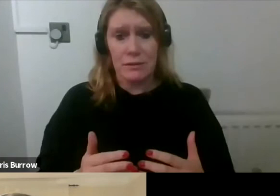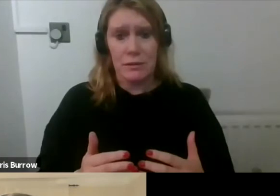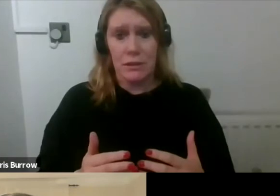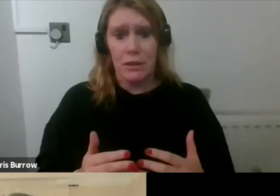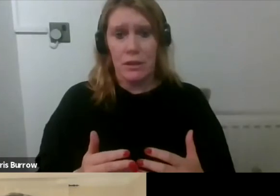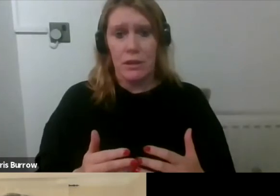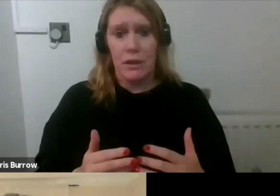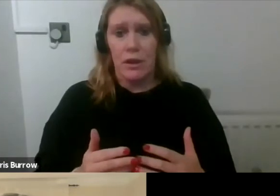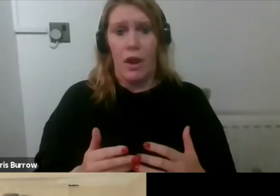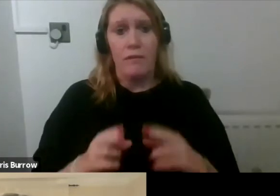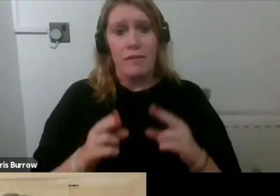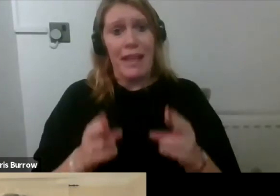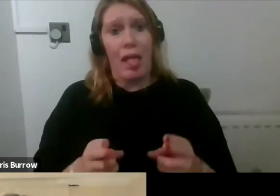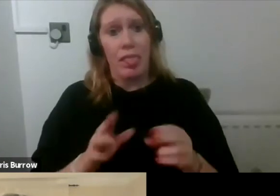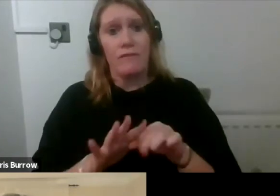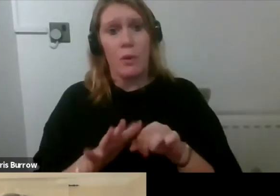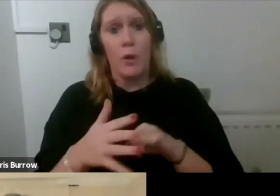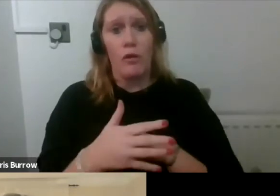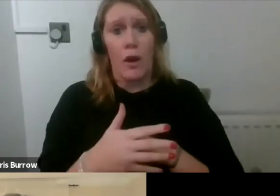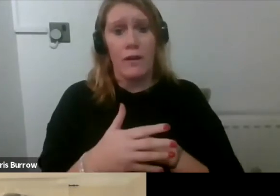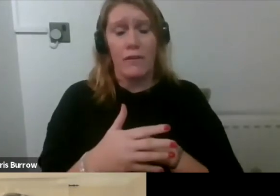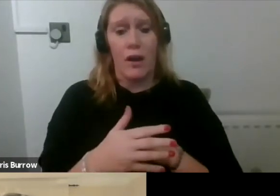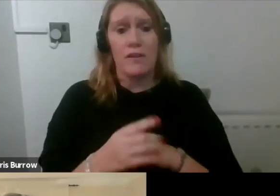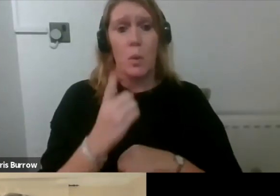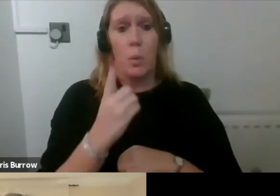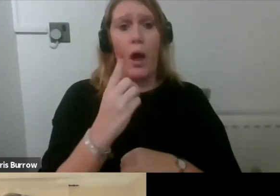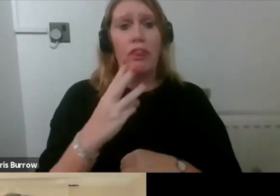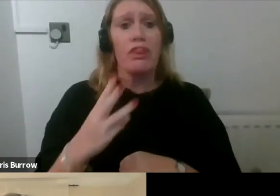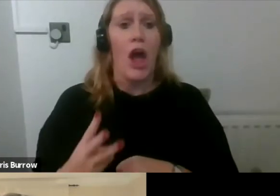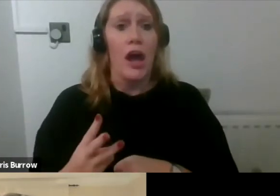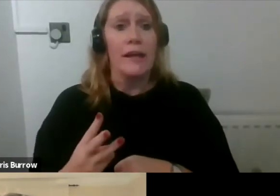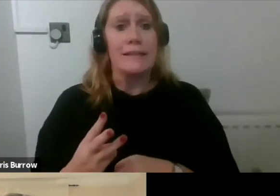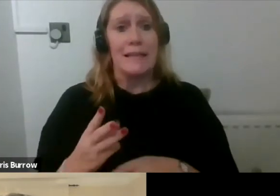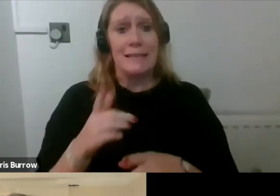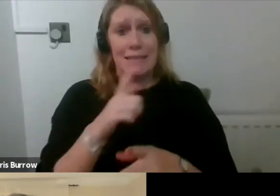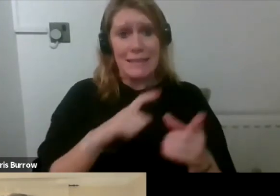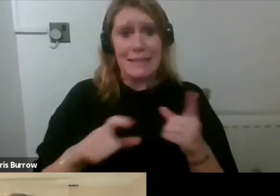COVID. 1/3 of those deaths come from the disabled community.